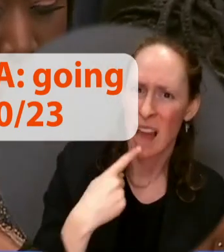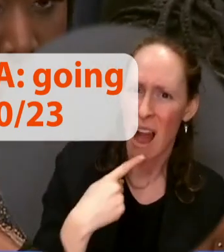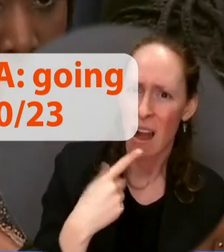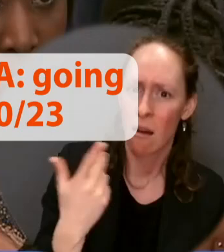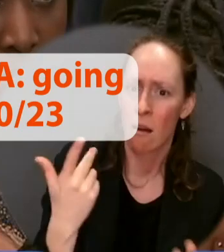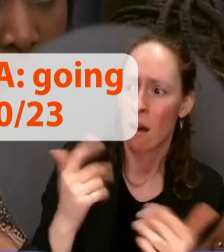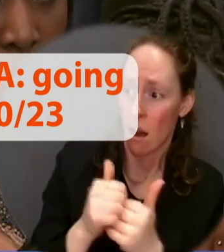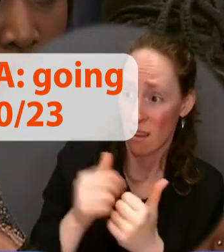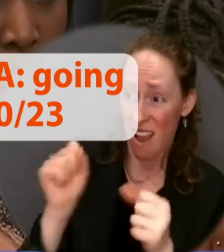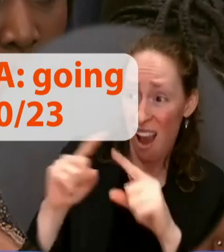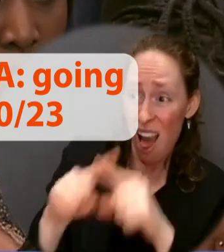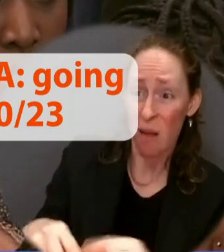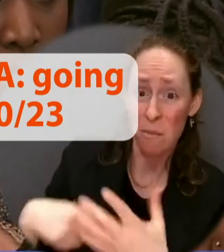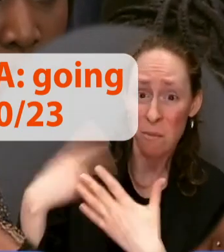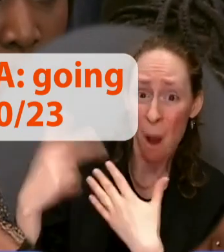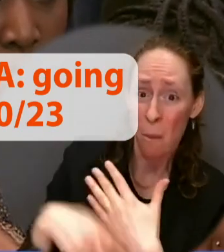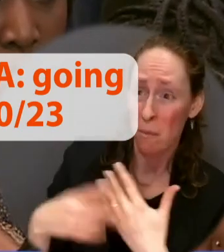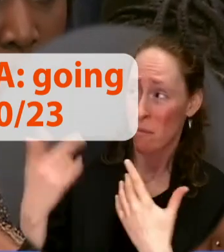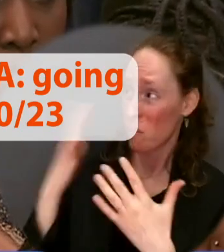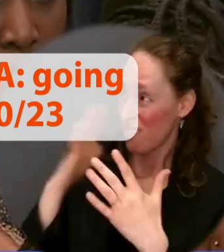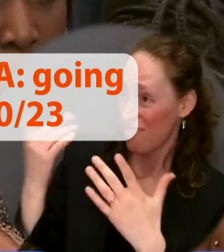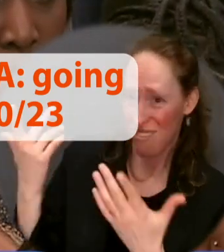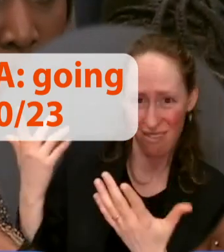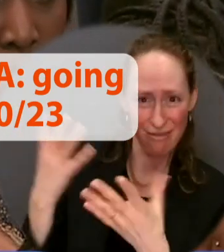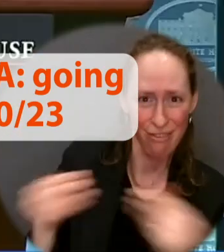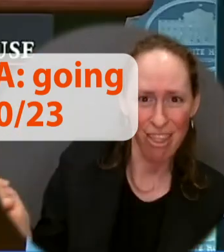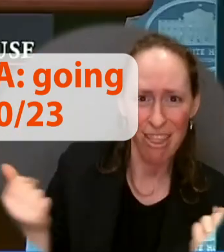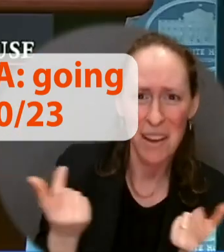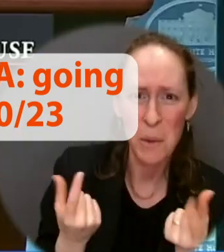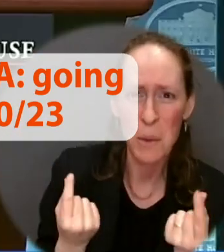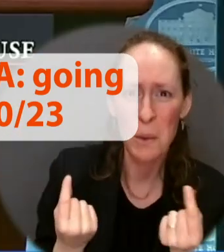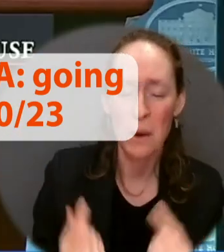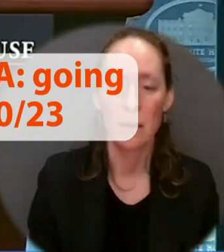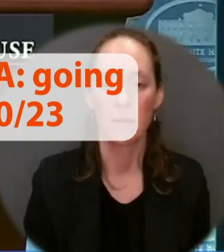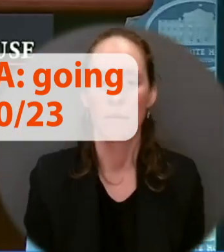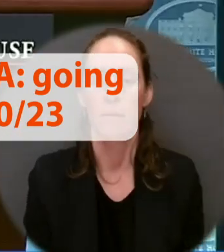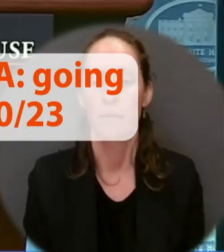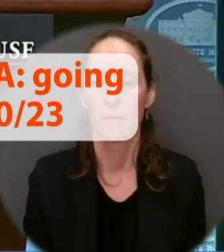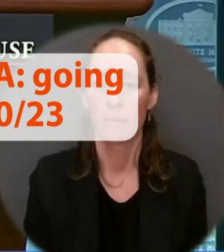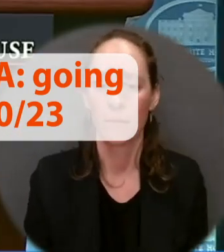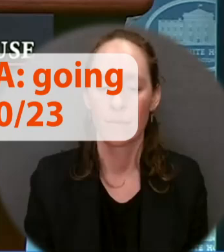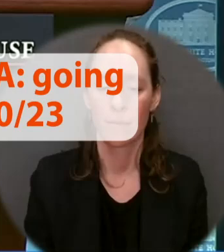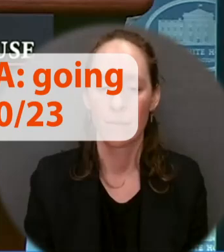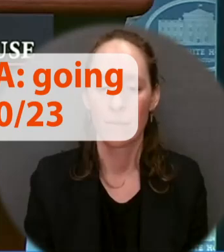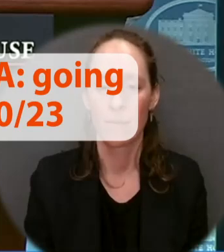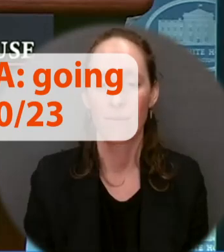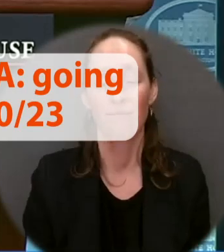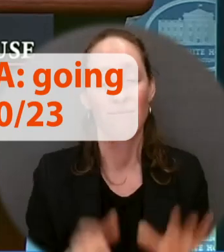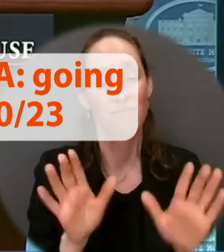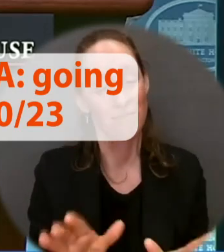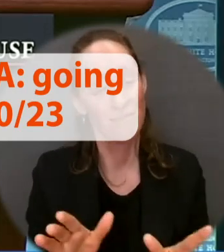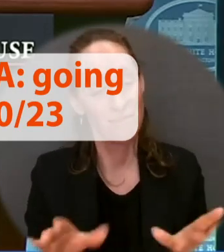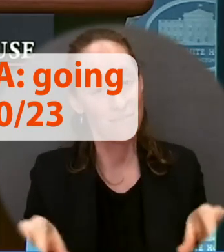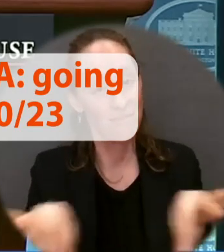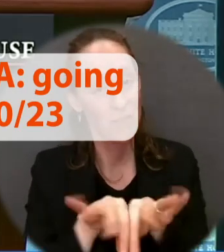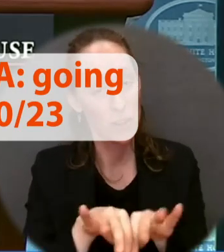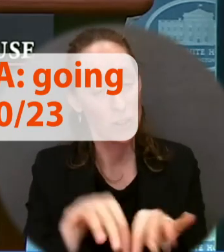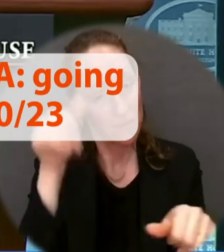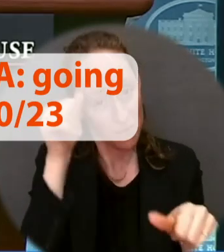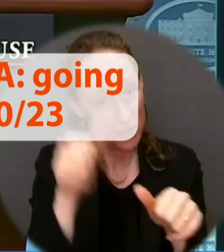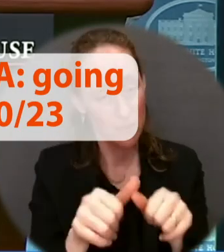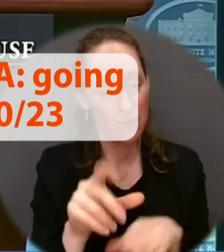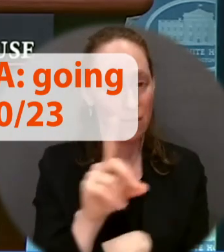on this program? Will it be around for them after they pay into it? Remember, it's going to take bipartisanship in order